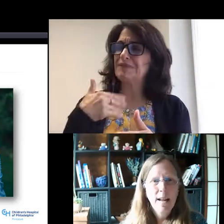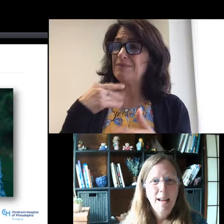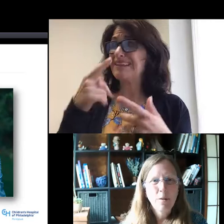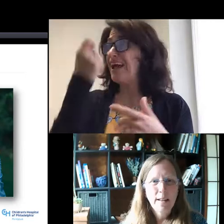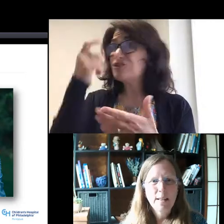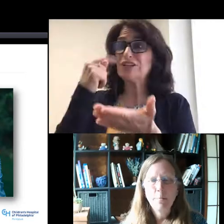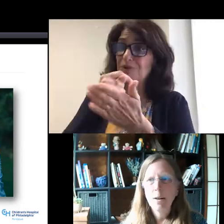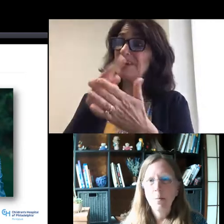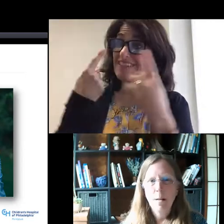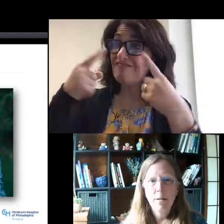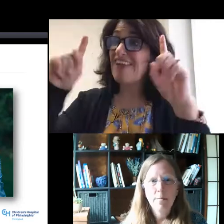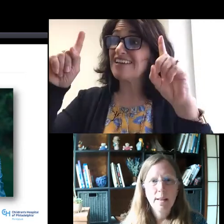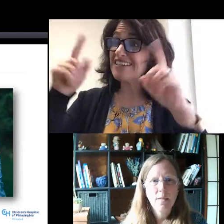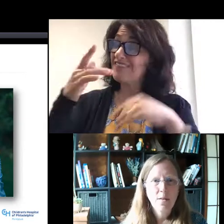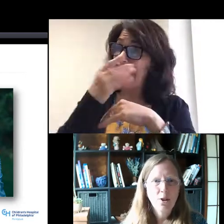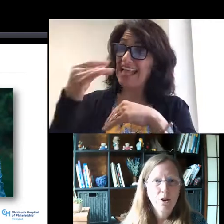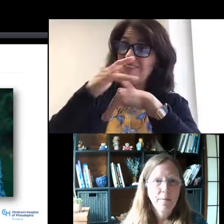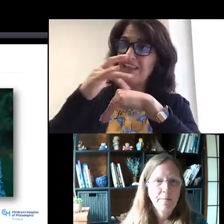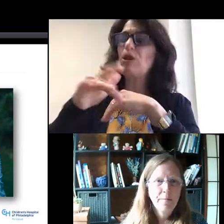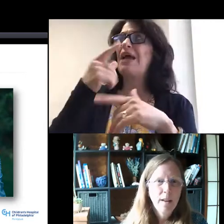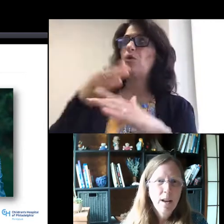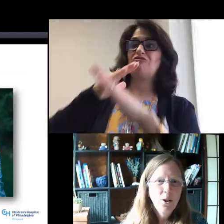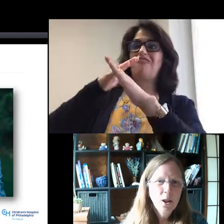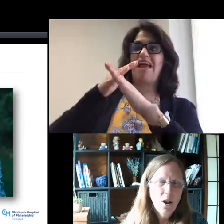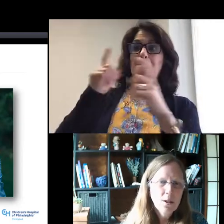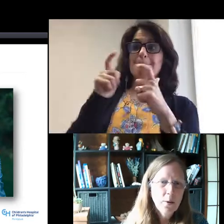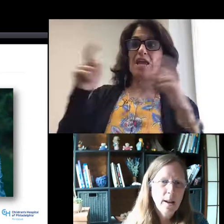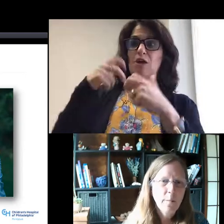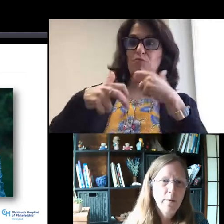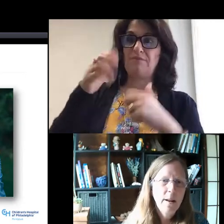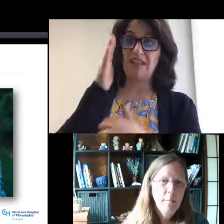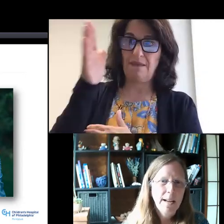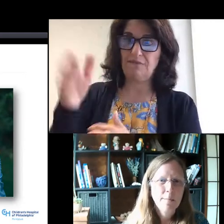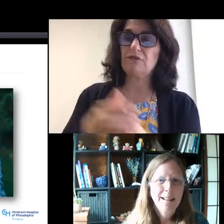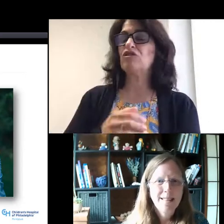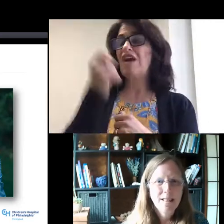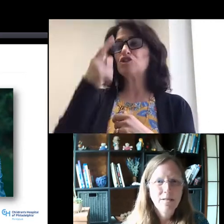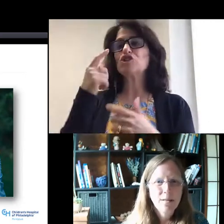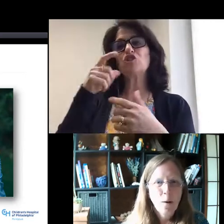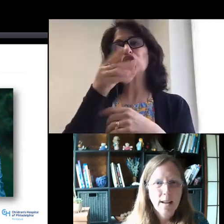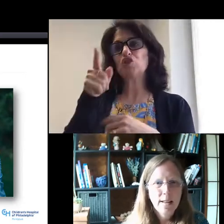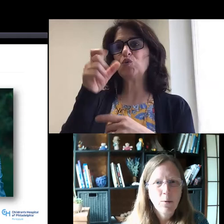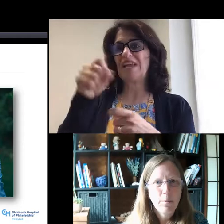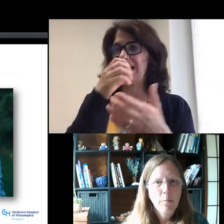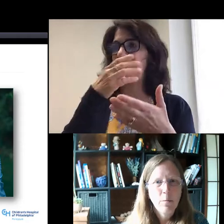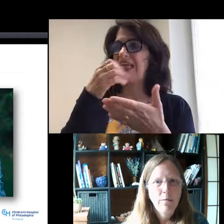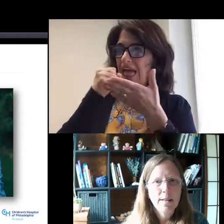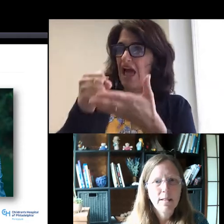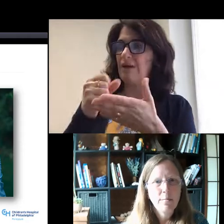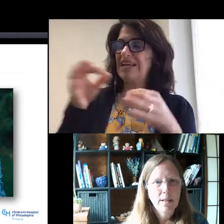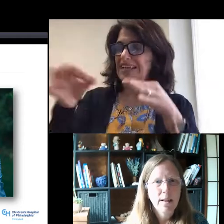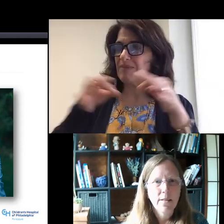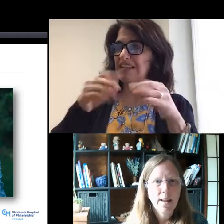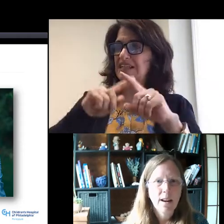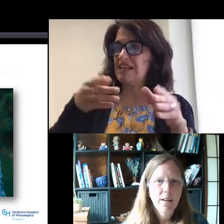available, and prevents bigger problems in the future. You can also help by explaining the different ways in which people may